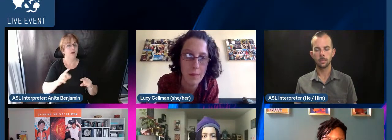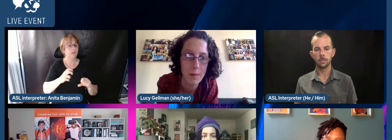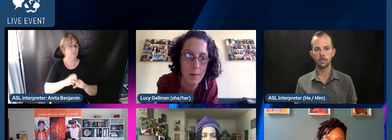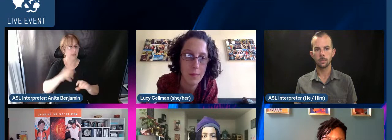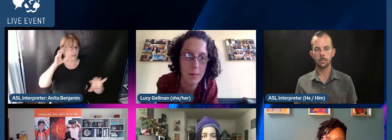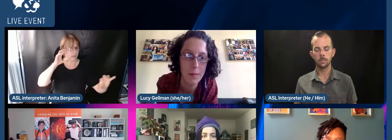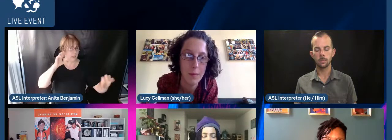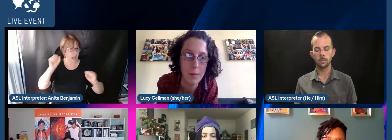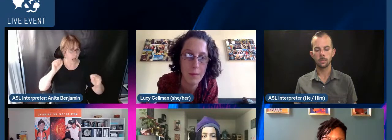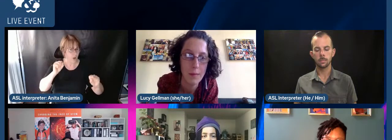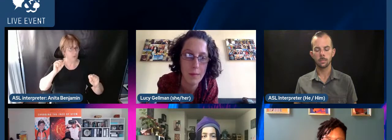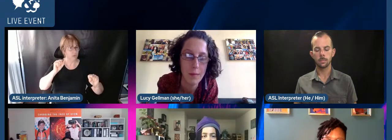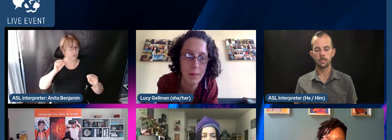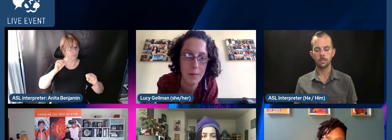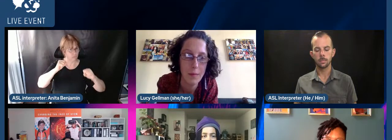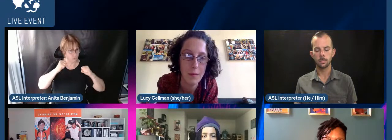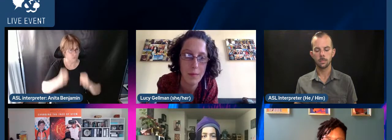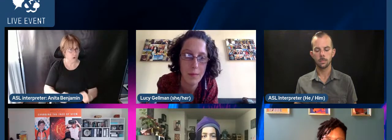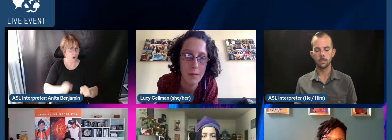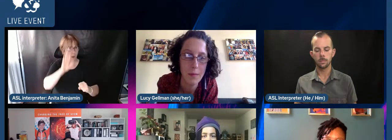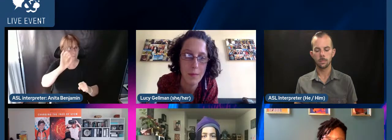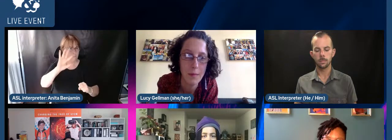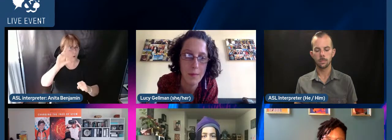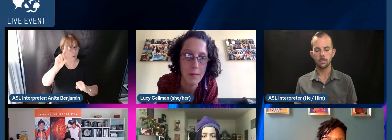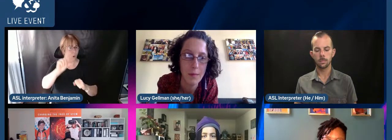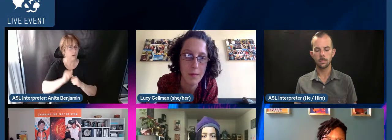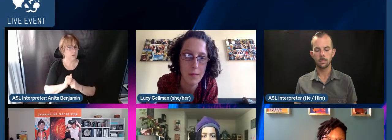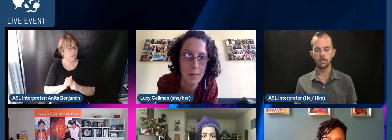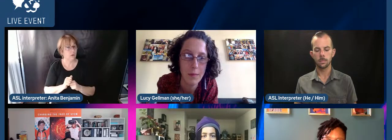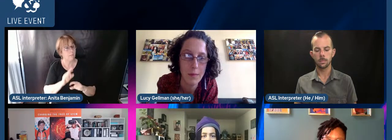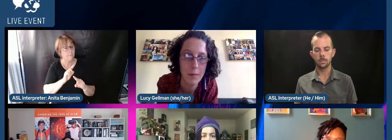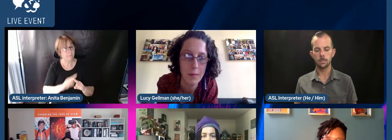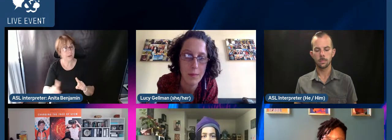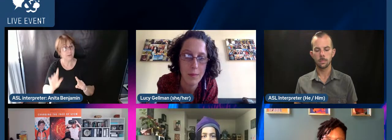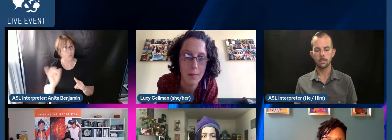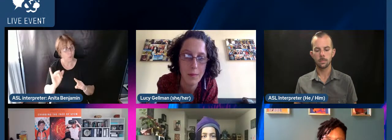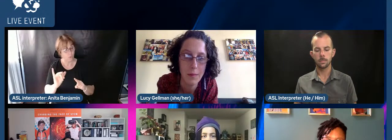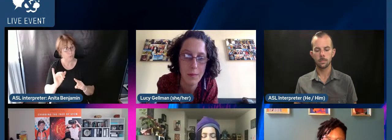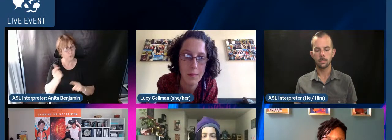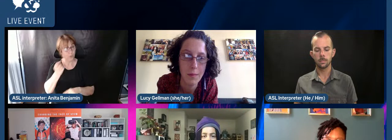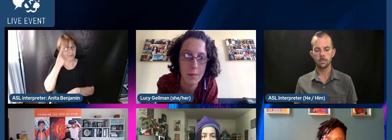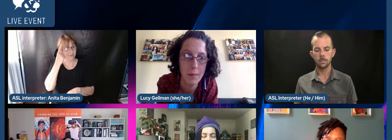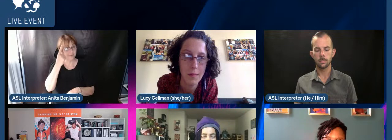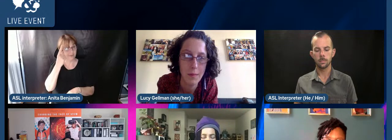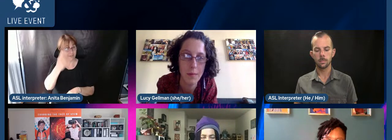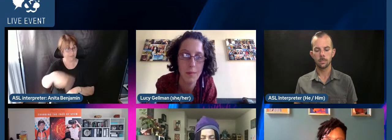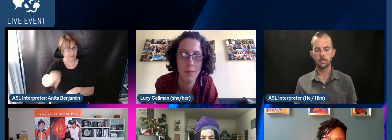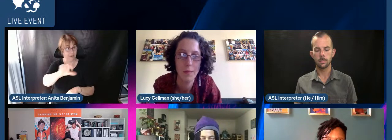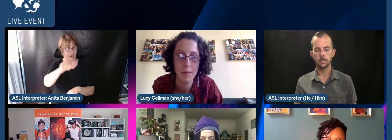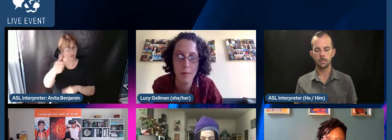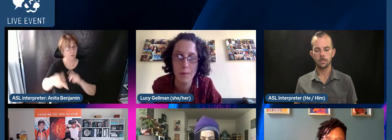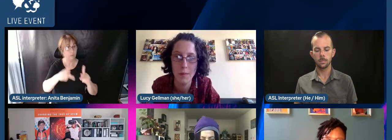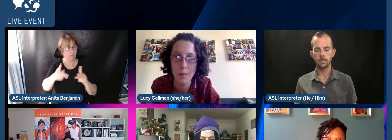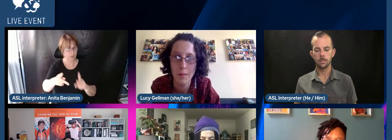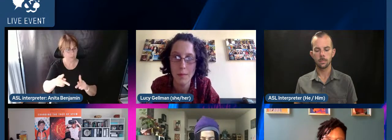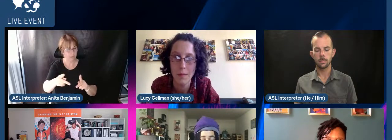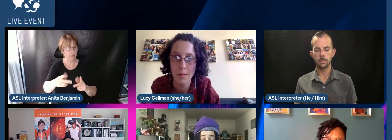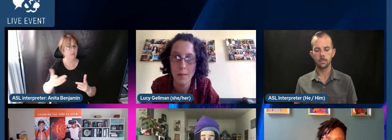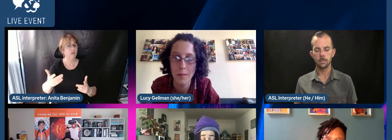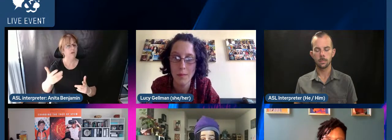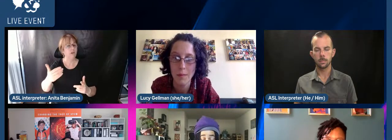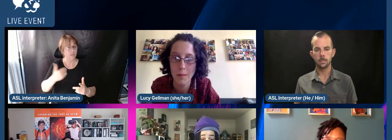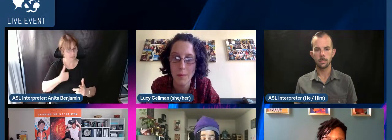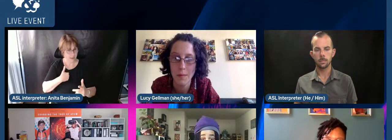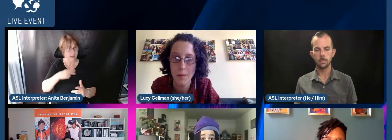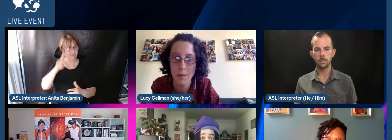bold, but also understanding that other people have disabilities that you